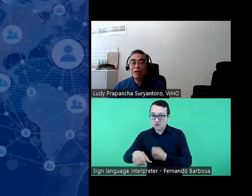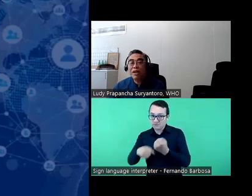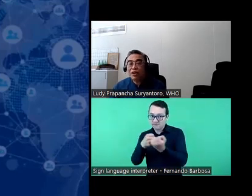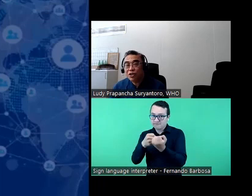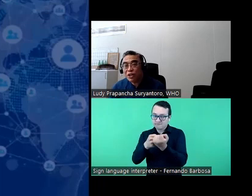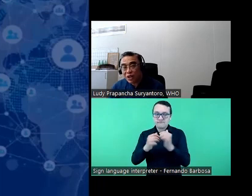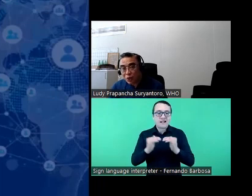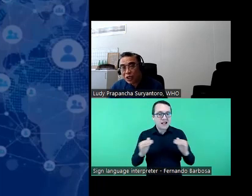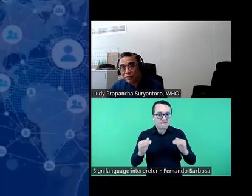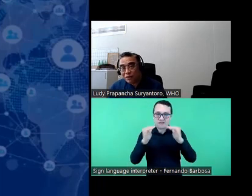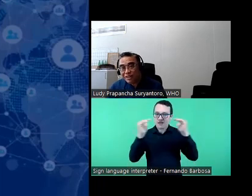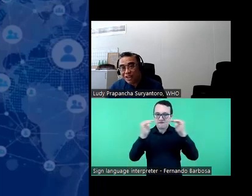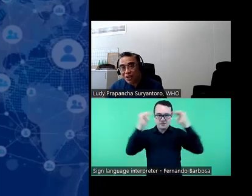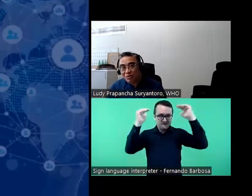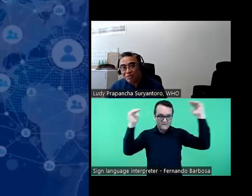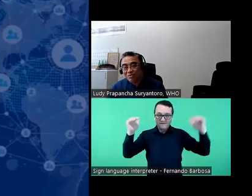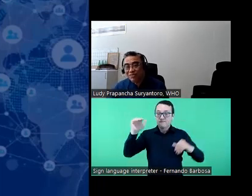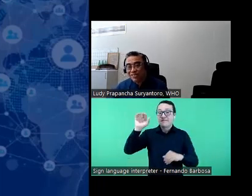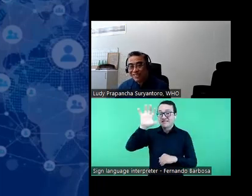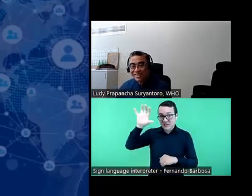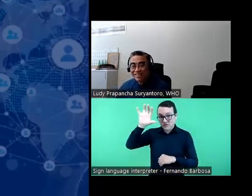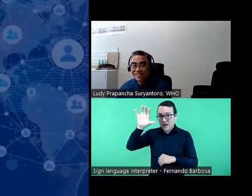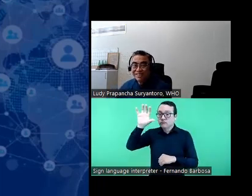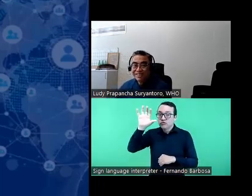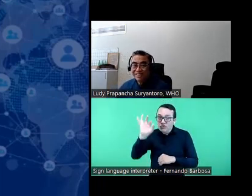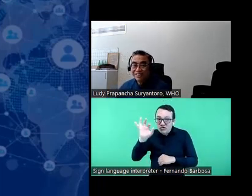national, subnational, and local levels. Thank you.